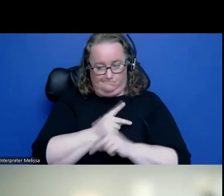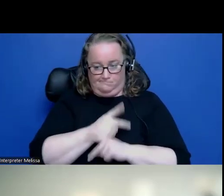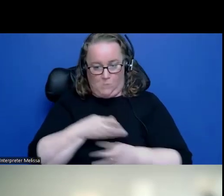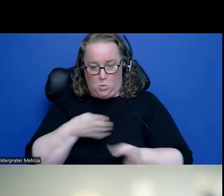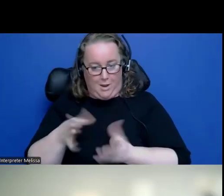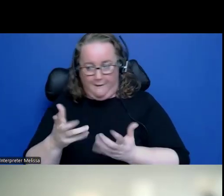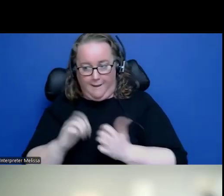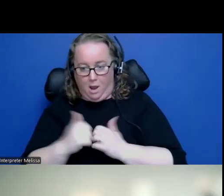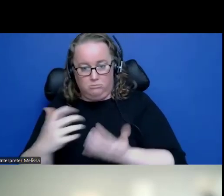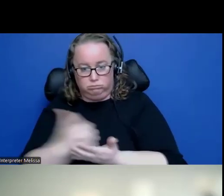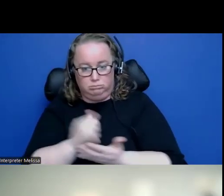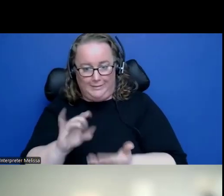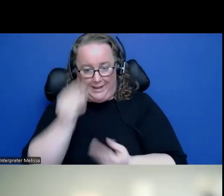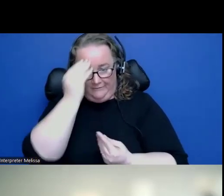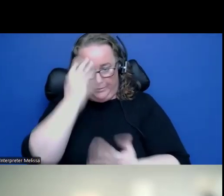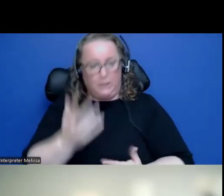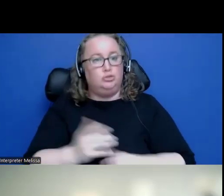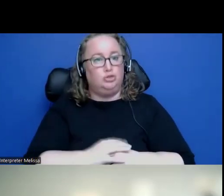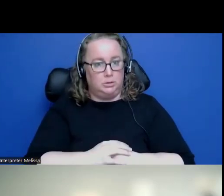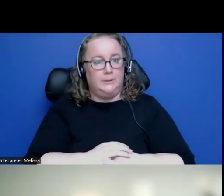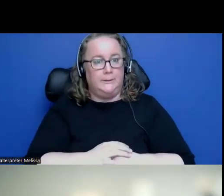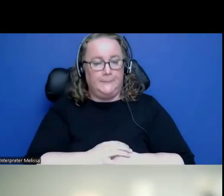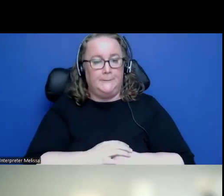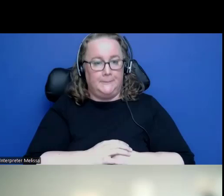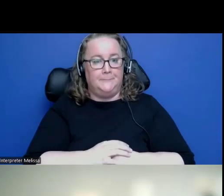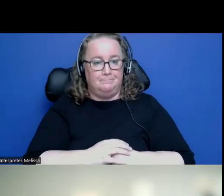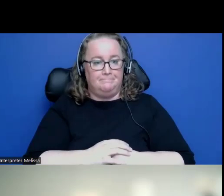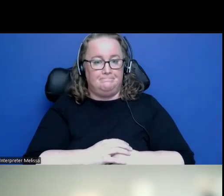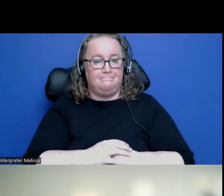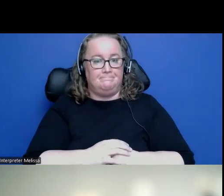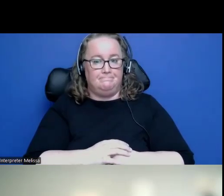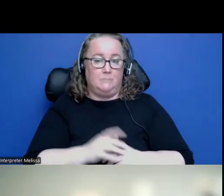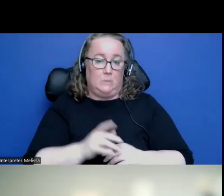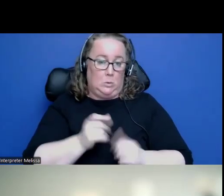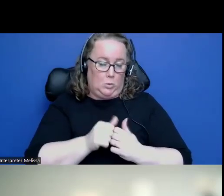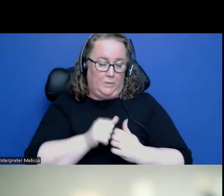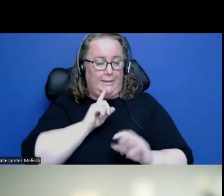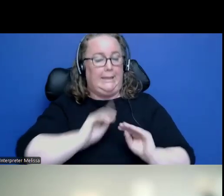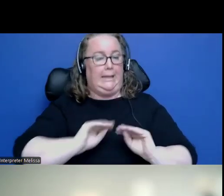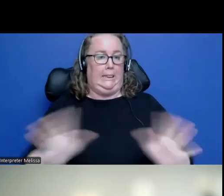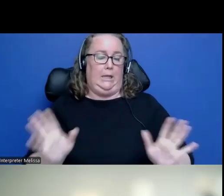get that information in a clear and reliable way.